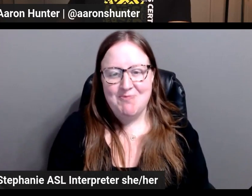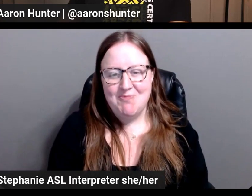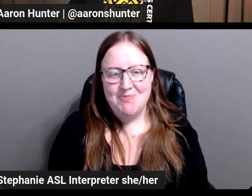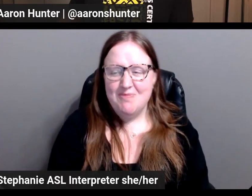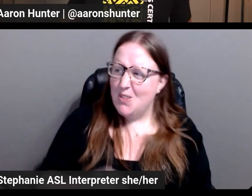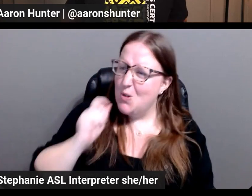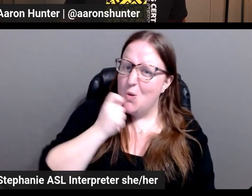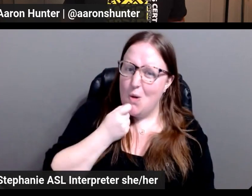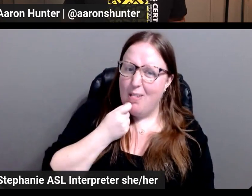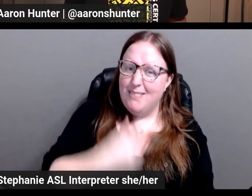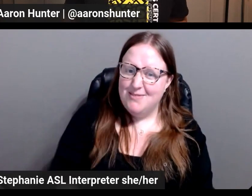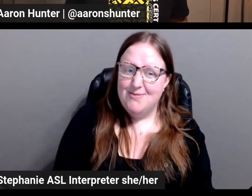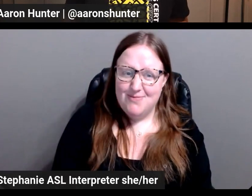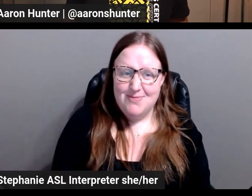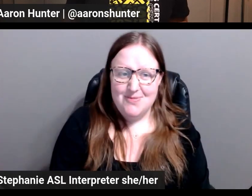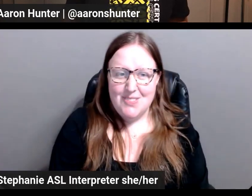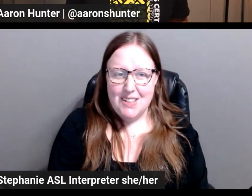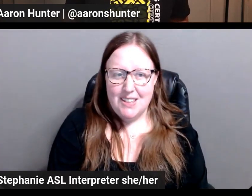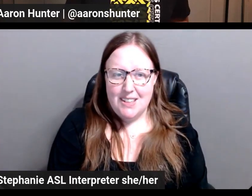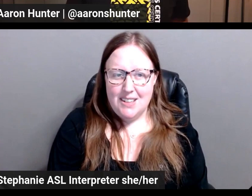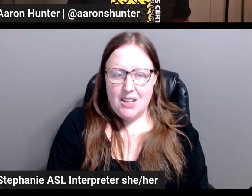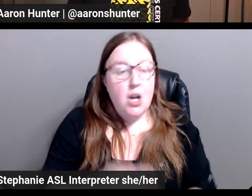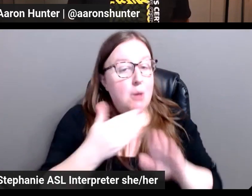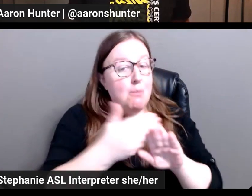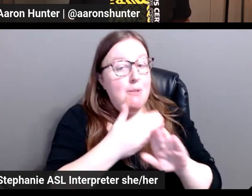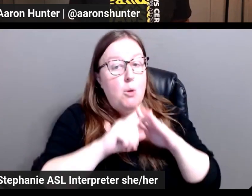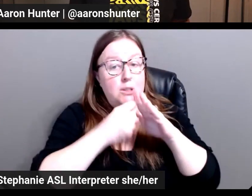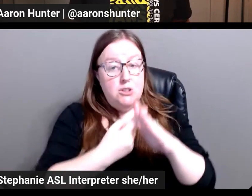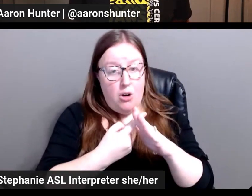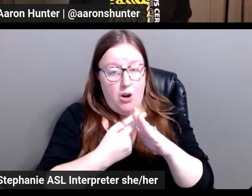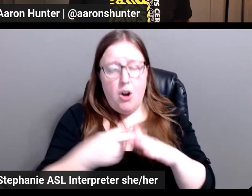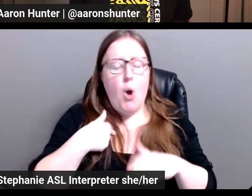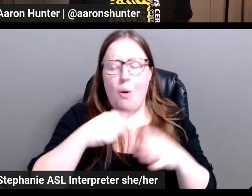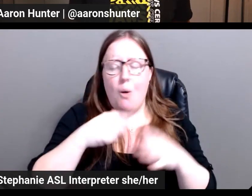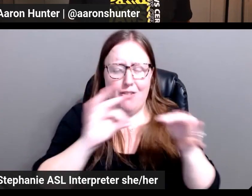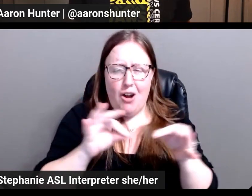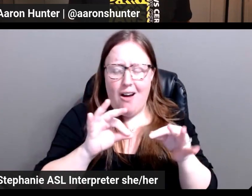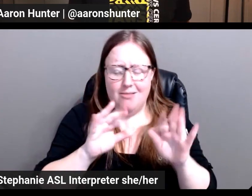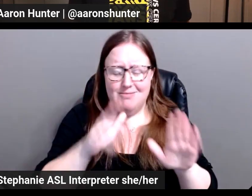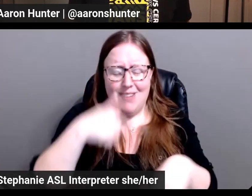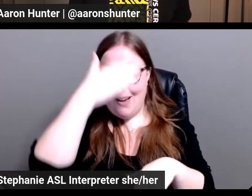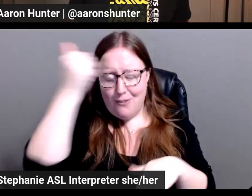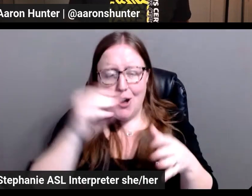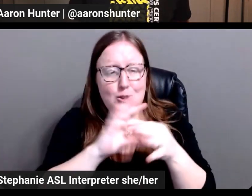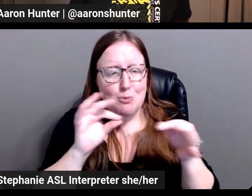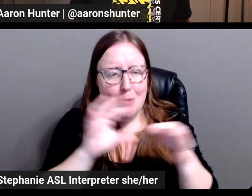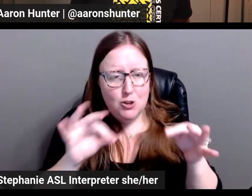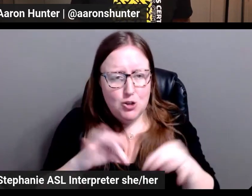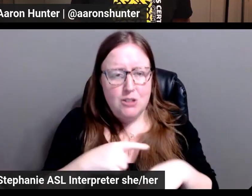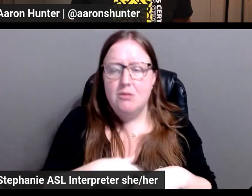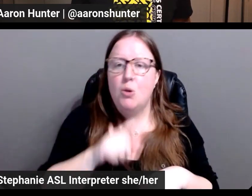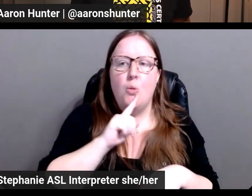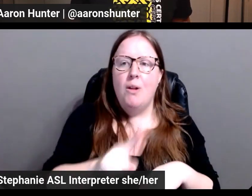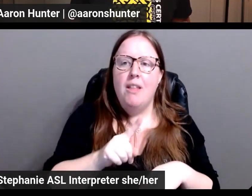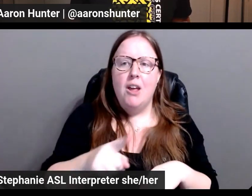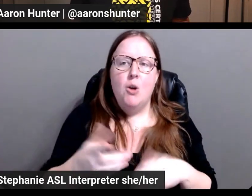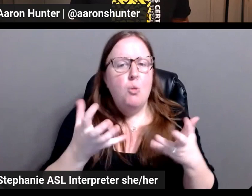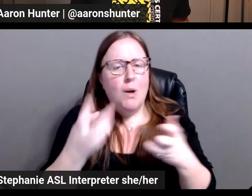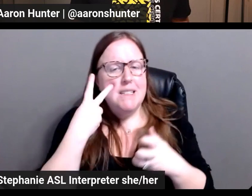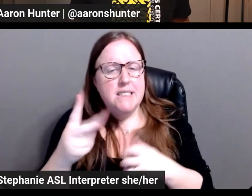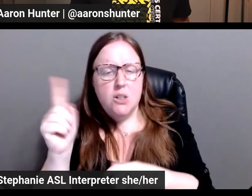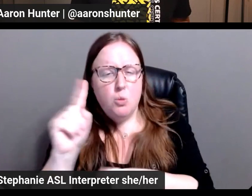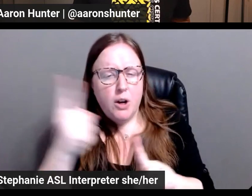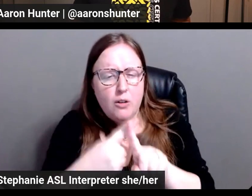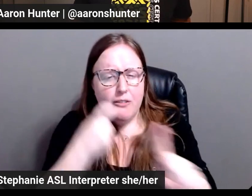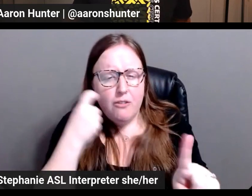Cool. Yeah, that's Before we really get cool. started with you, Mark, one thing I forgot to mention, we forgot to mention earlier on, is we love to hear where you're joining us from on